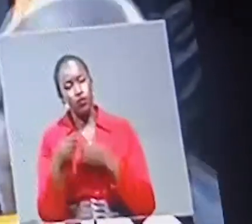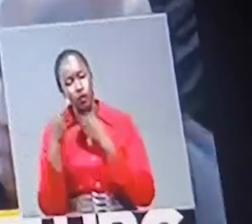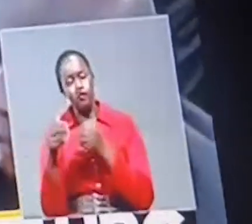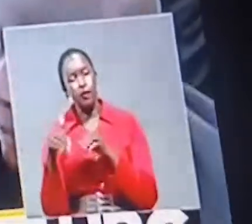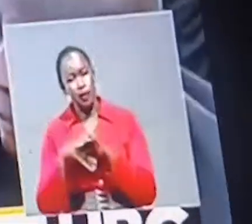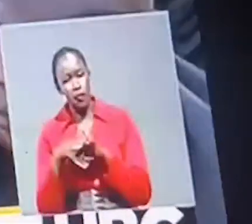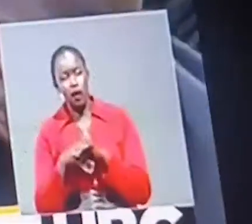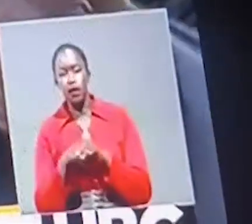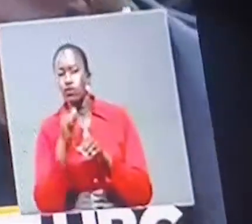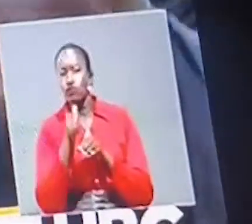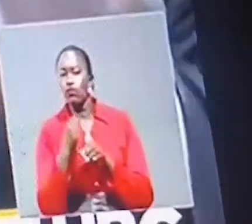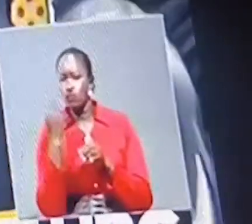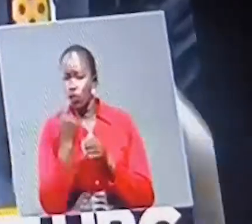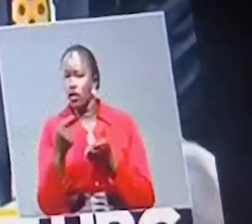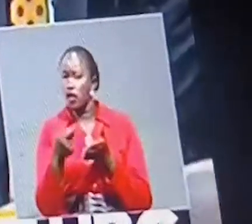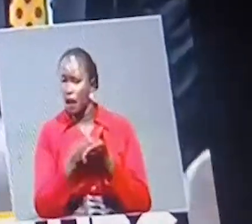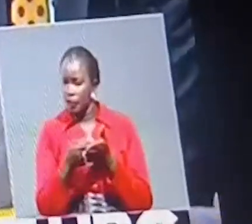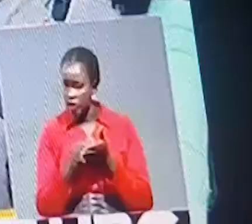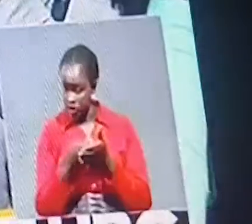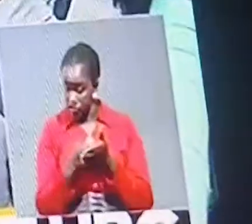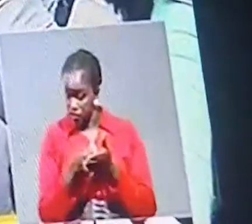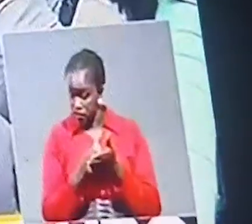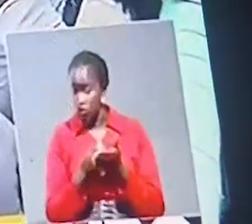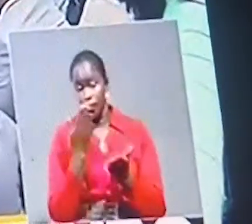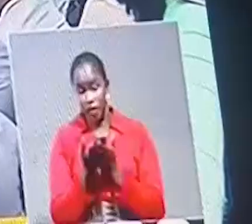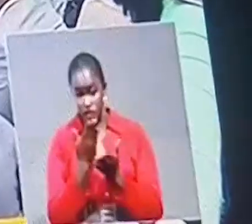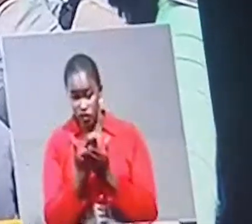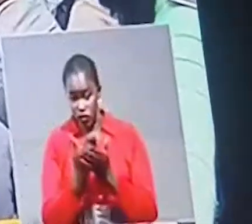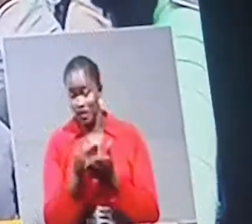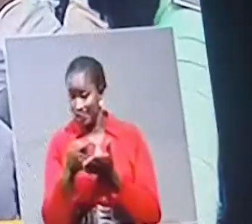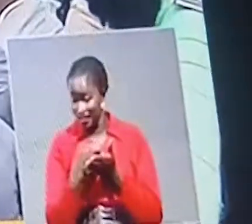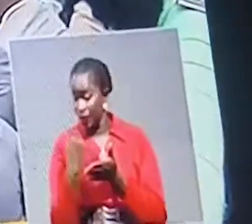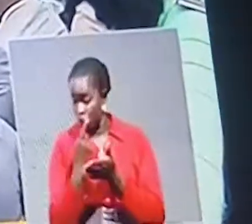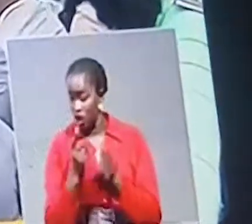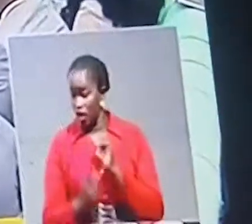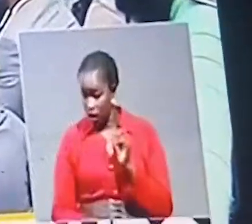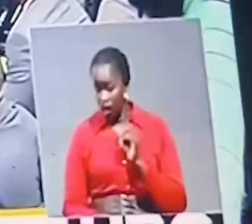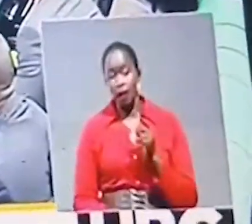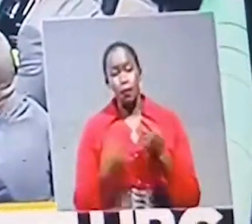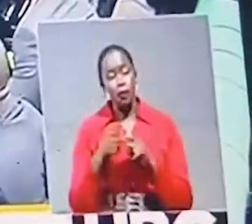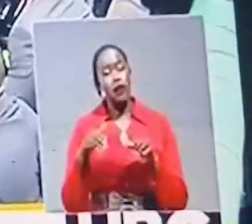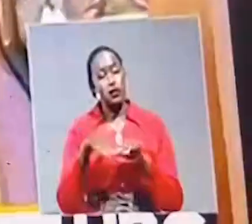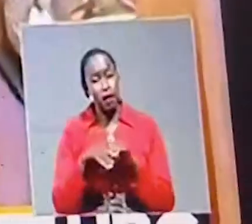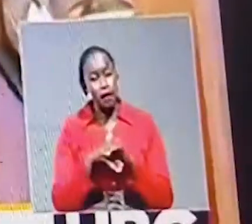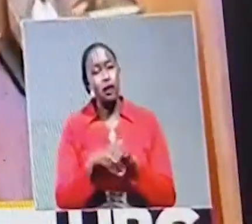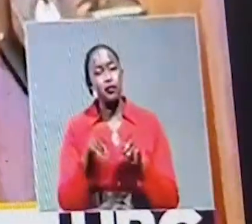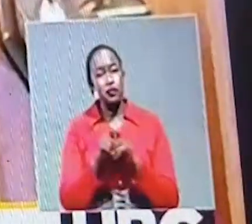not only are pending signatures on the petition, but members had to